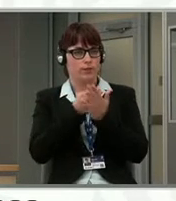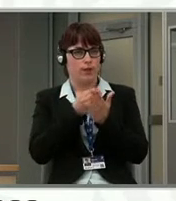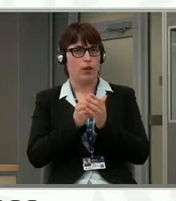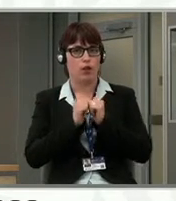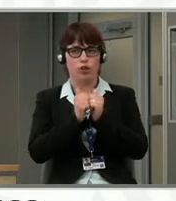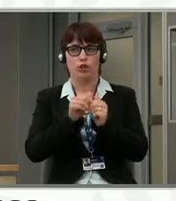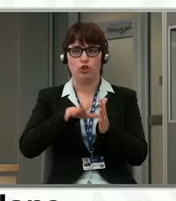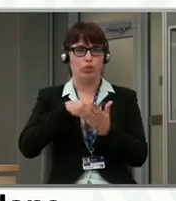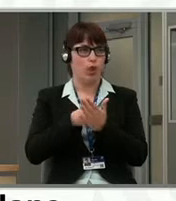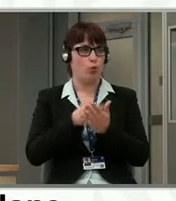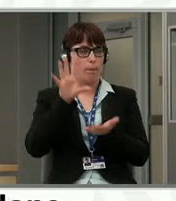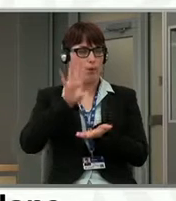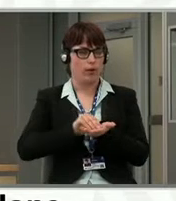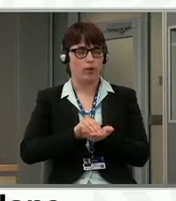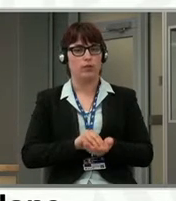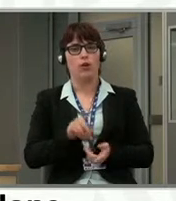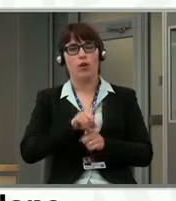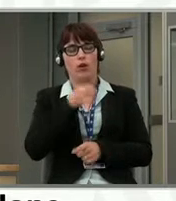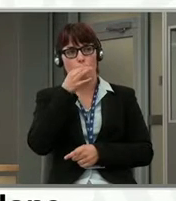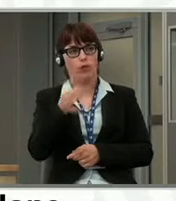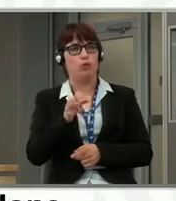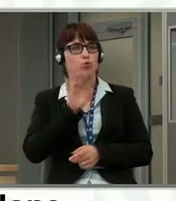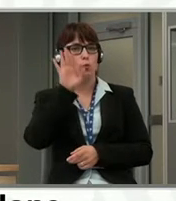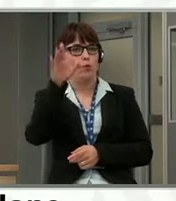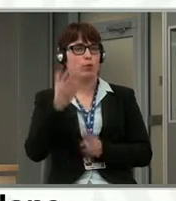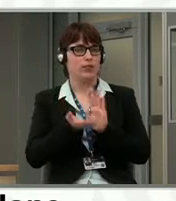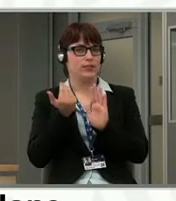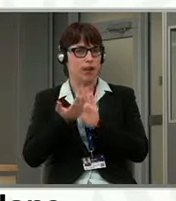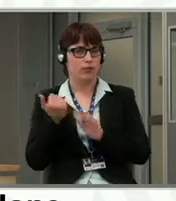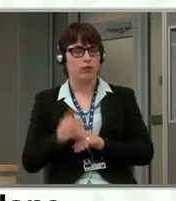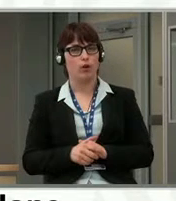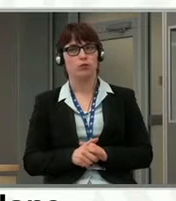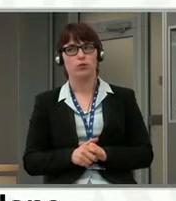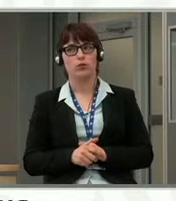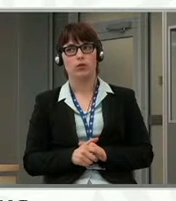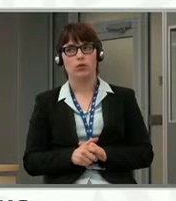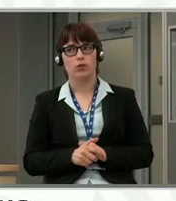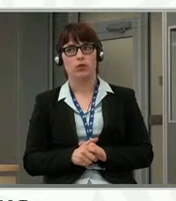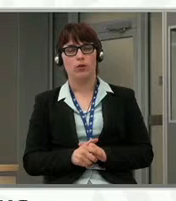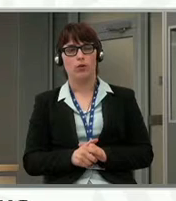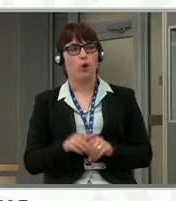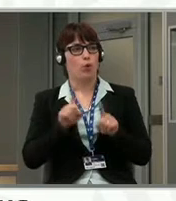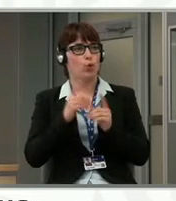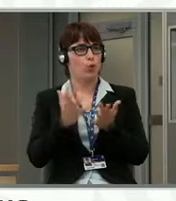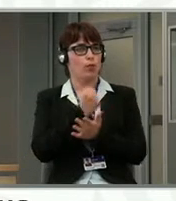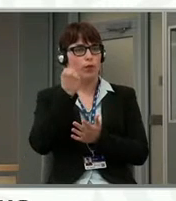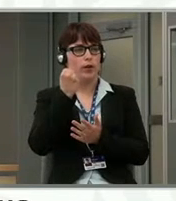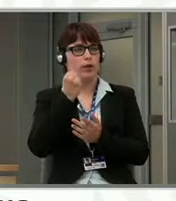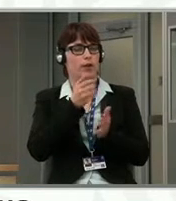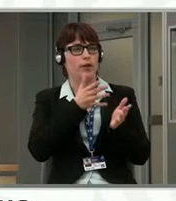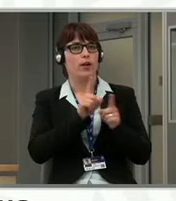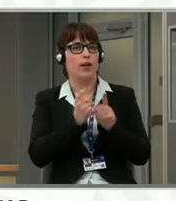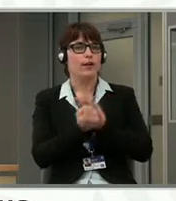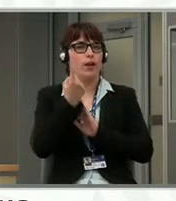When we have reassessed the previous experiences and he set out the future